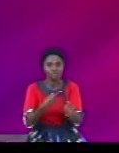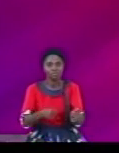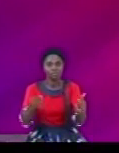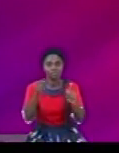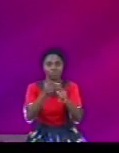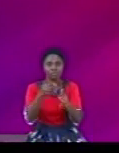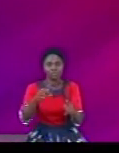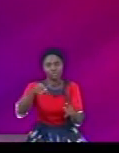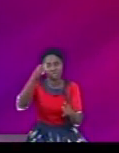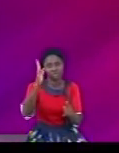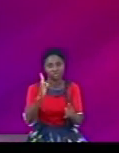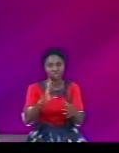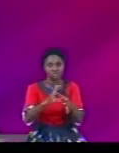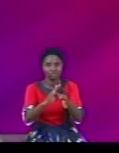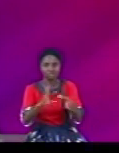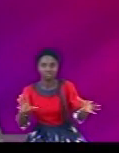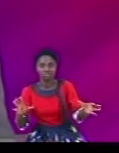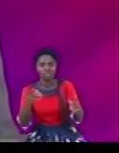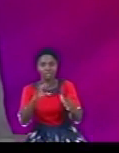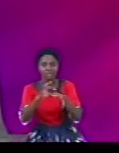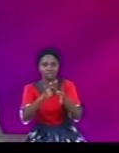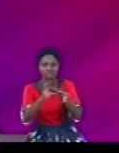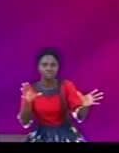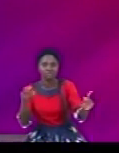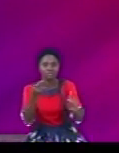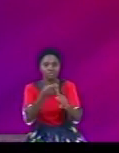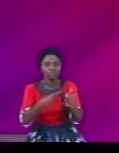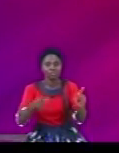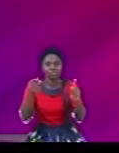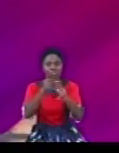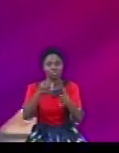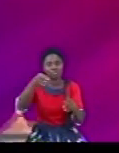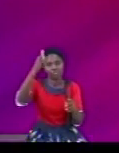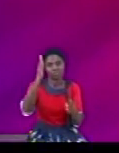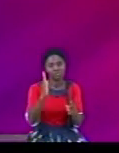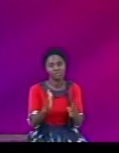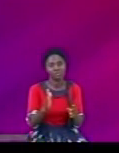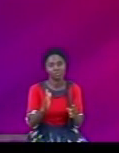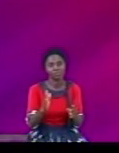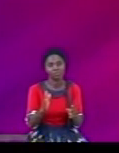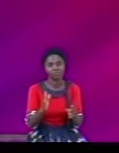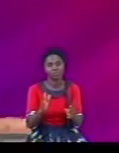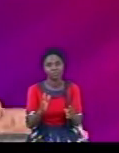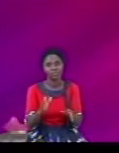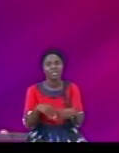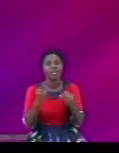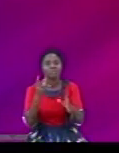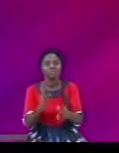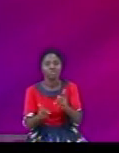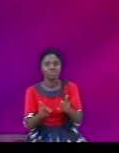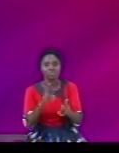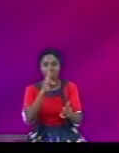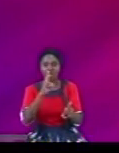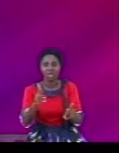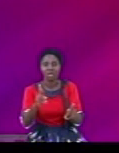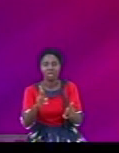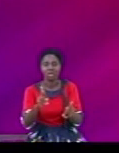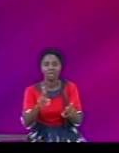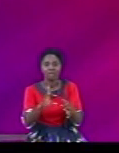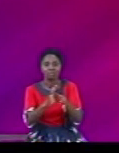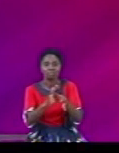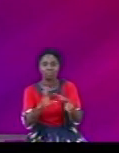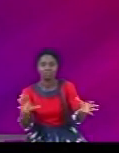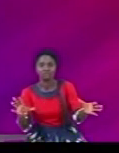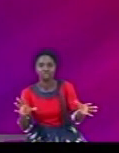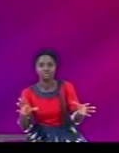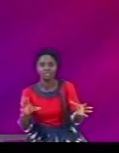God? How many people are decreasing from the word of God? Sometimes they hear the word of God and they don't spend time to pray. They are rushing